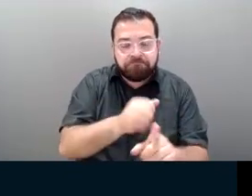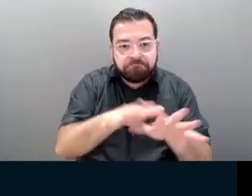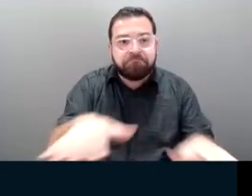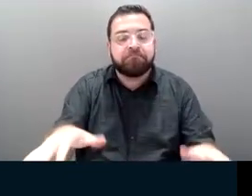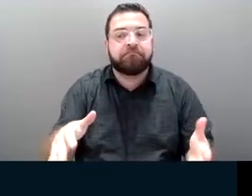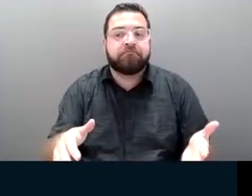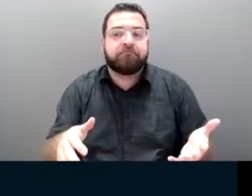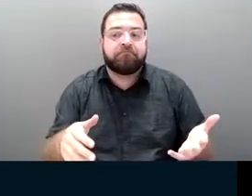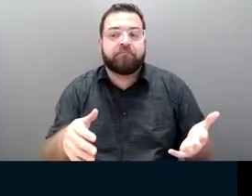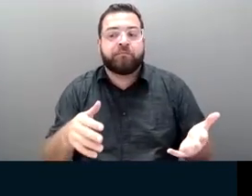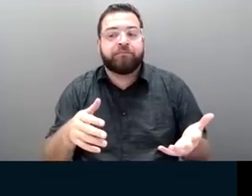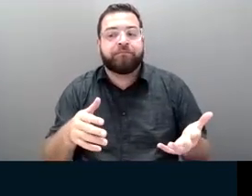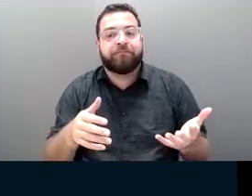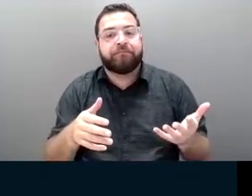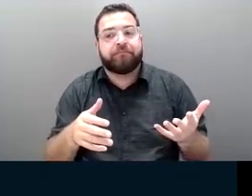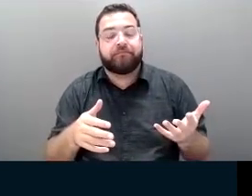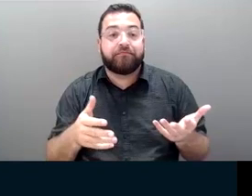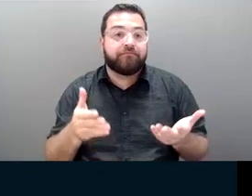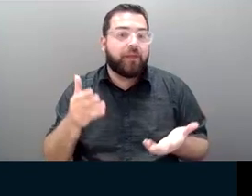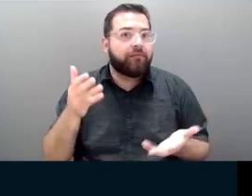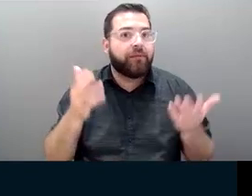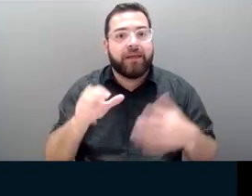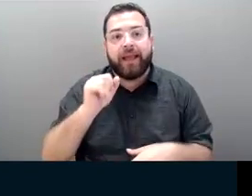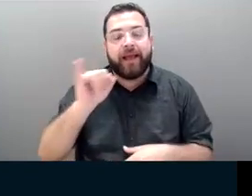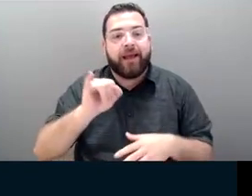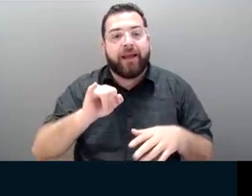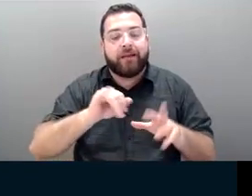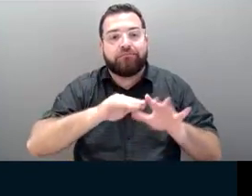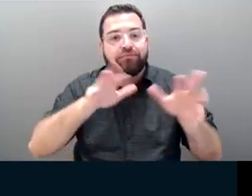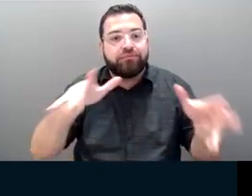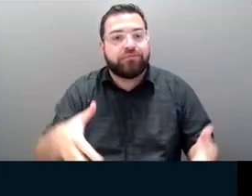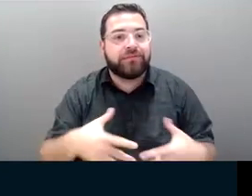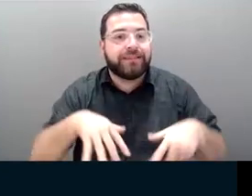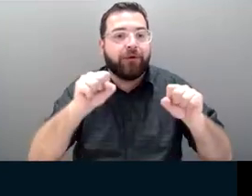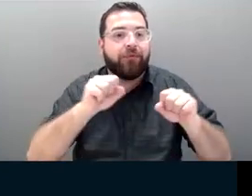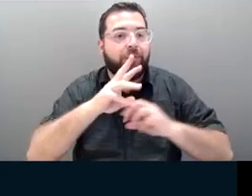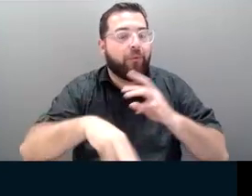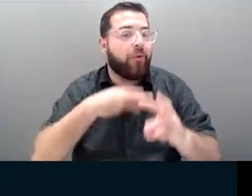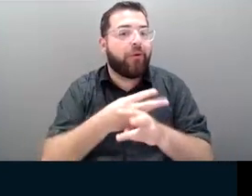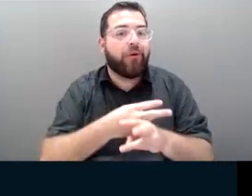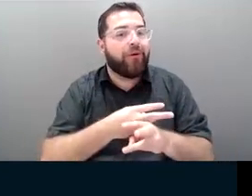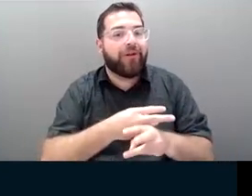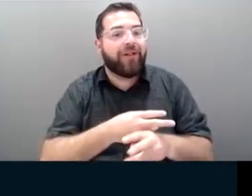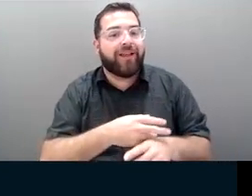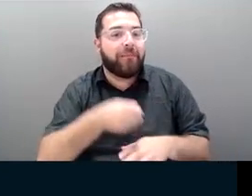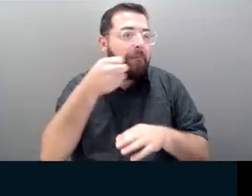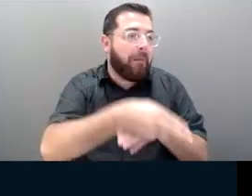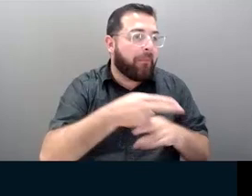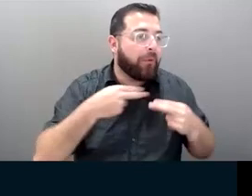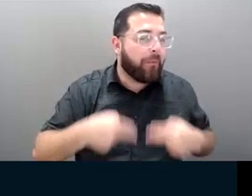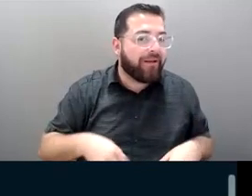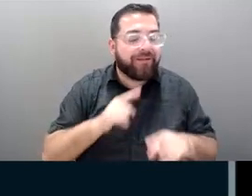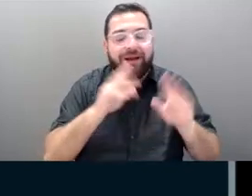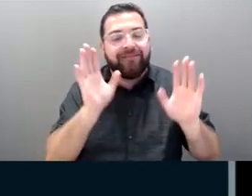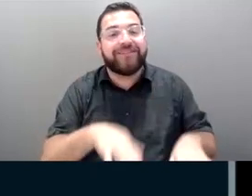might, take over the world and just try to destroy humans because we're not good for the world, et cetera. And it's licensable. So I wanted to